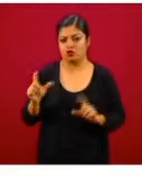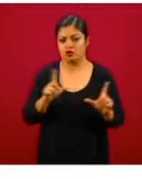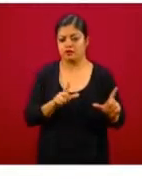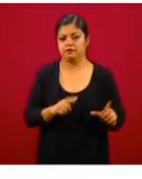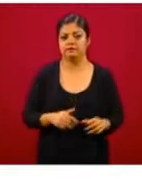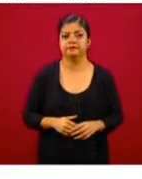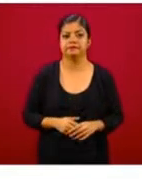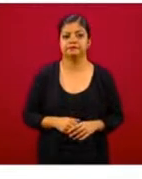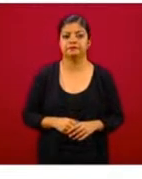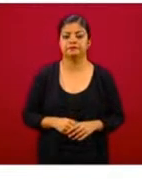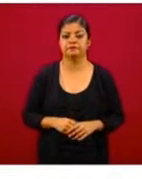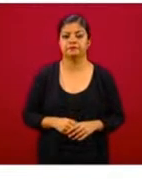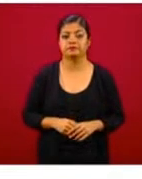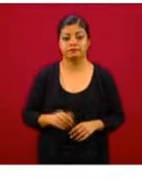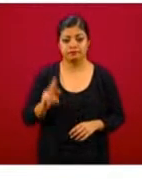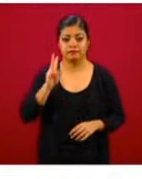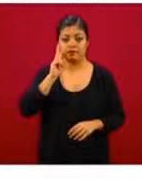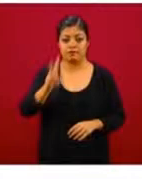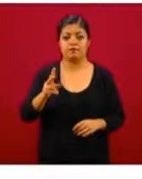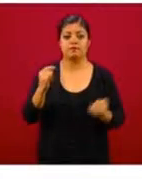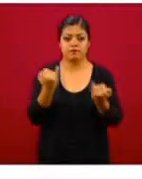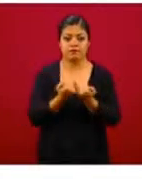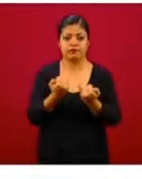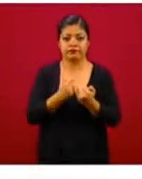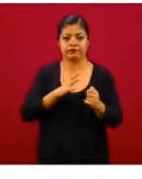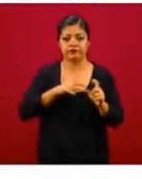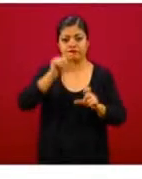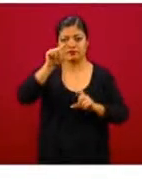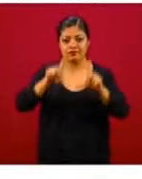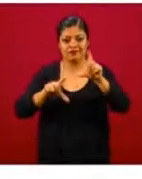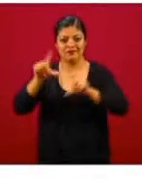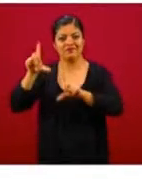the darkest colors here on the map. And so if we move on to the next slide,